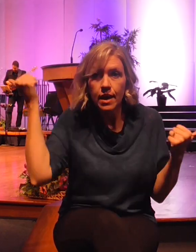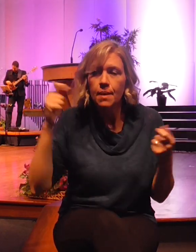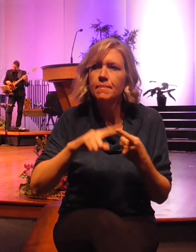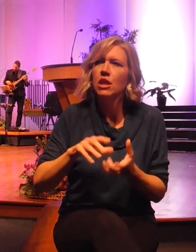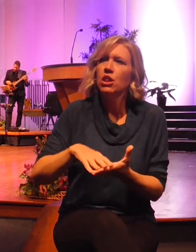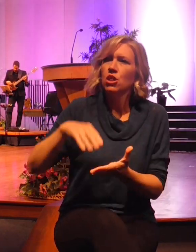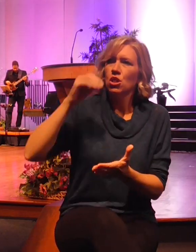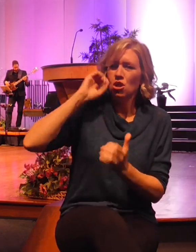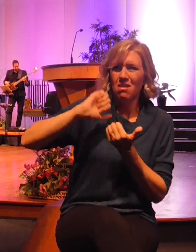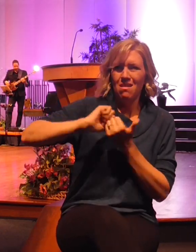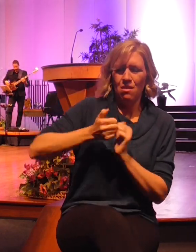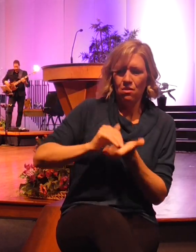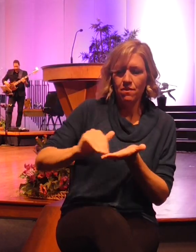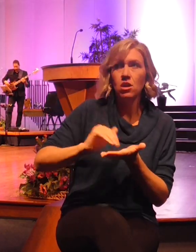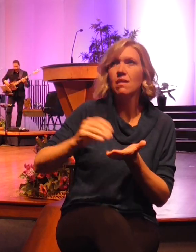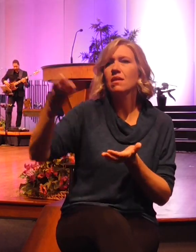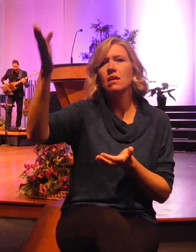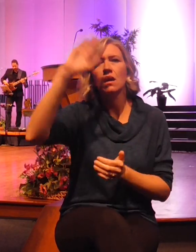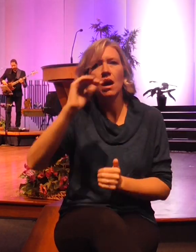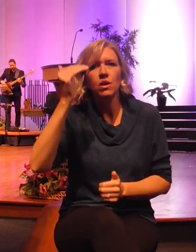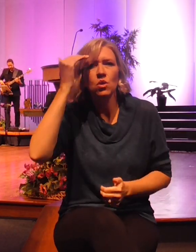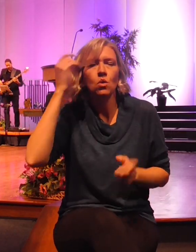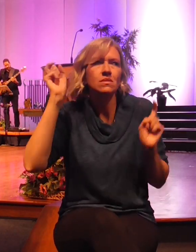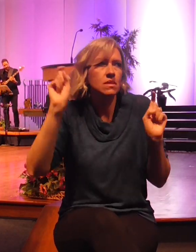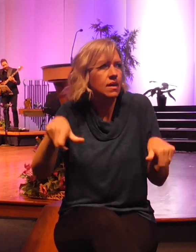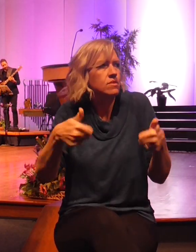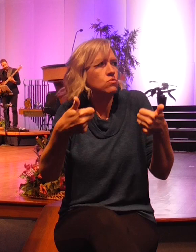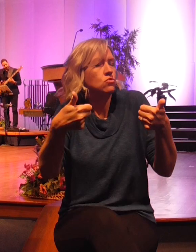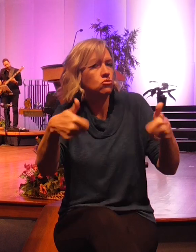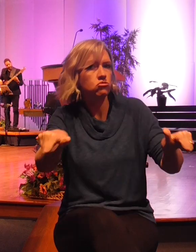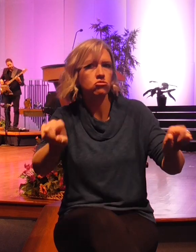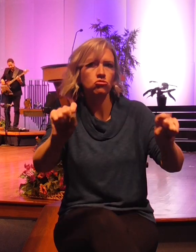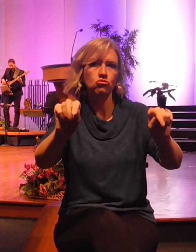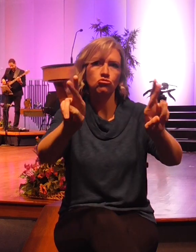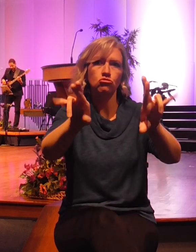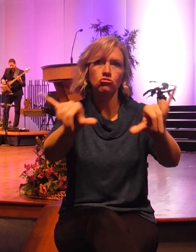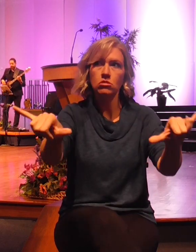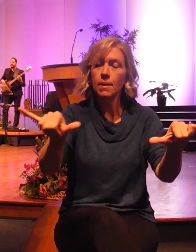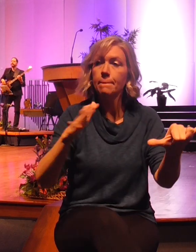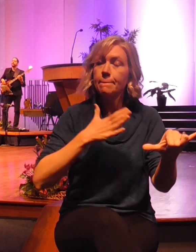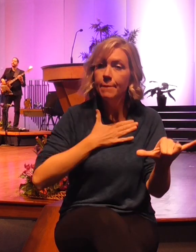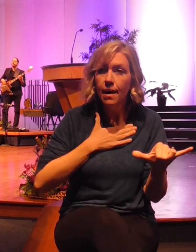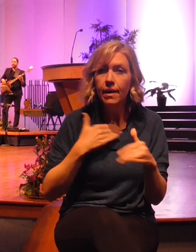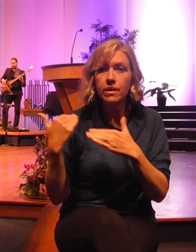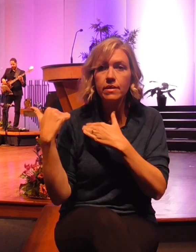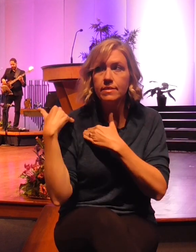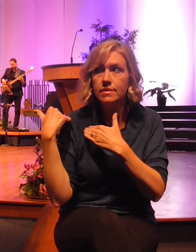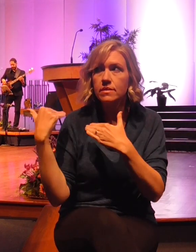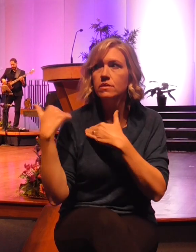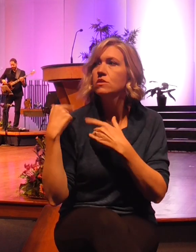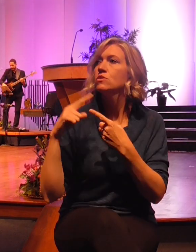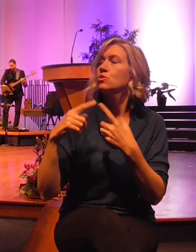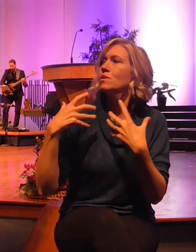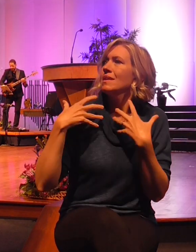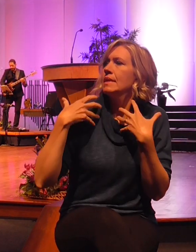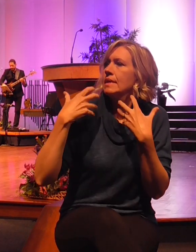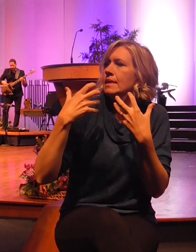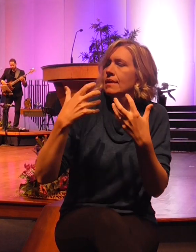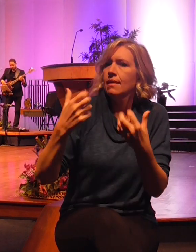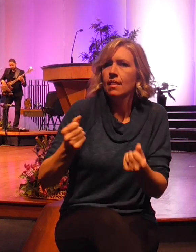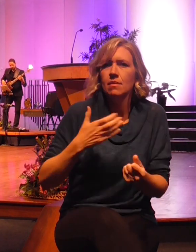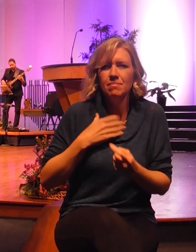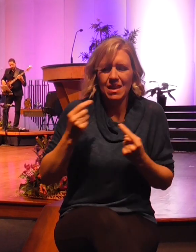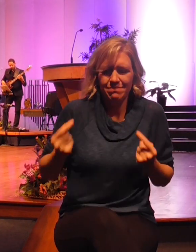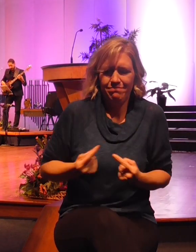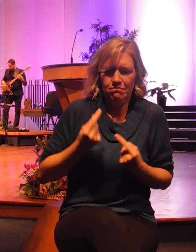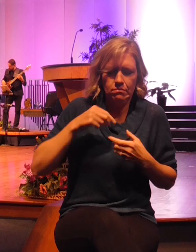to forgive. God knows we've got to try. It's my responsibility to heal the wounds